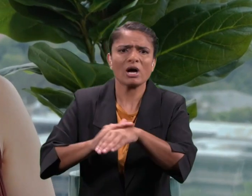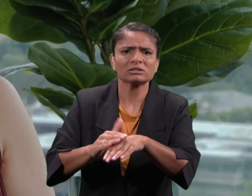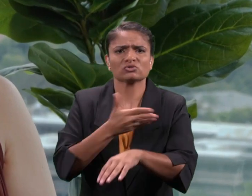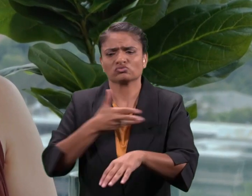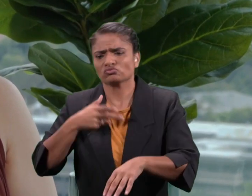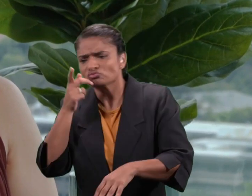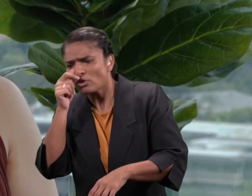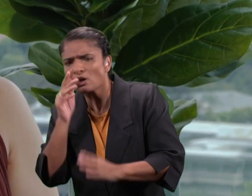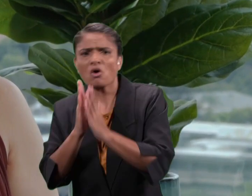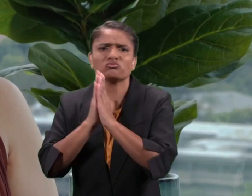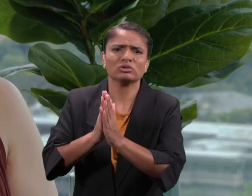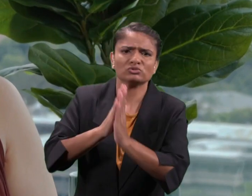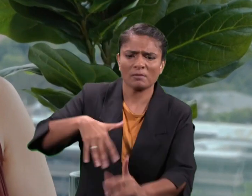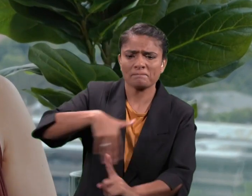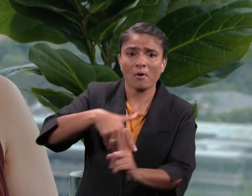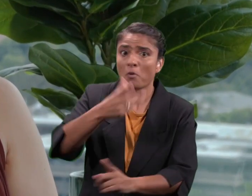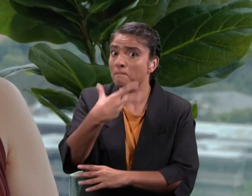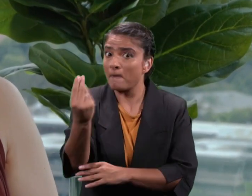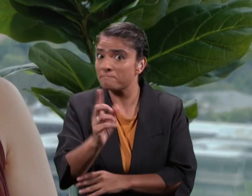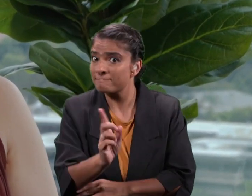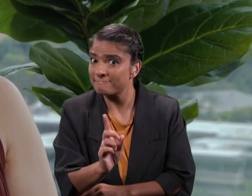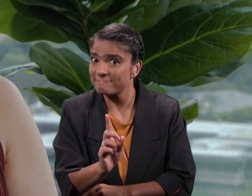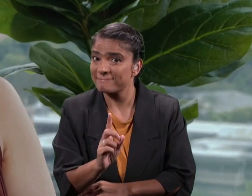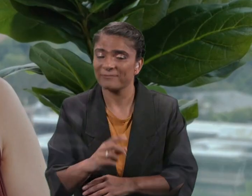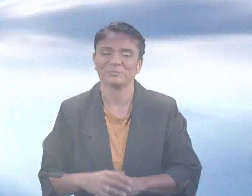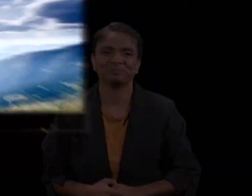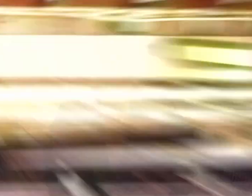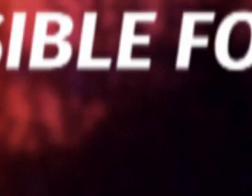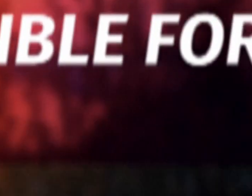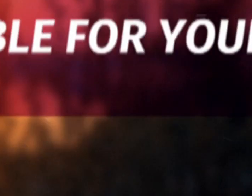of race, gender, and religious background. Don't go anywhere.